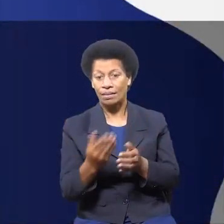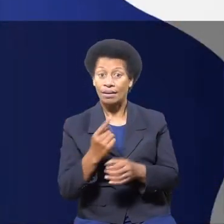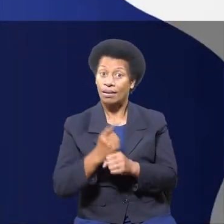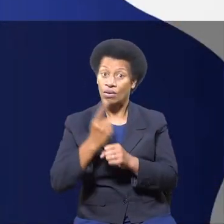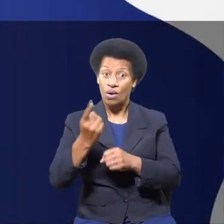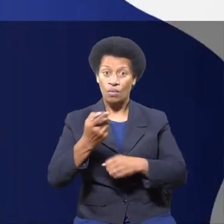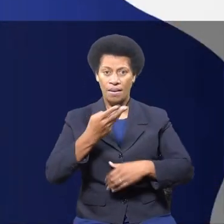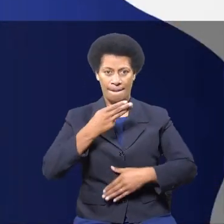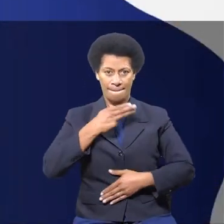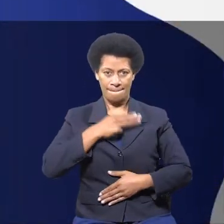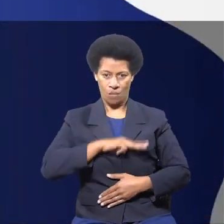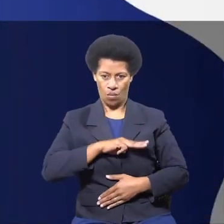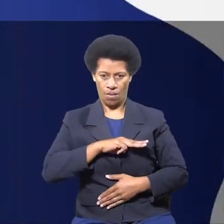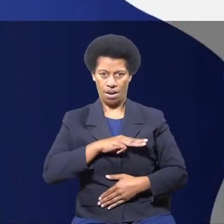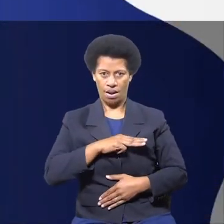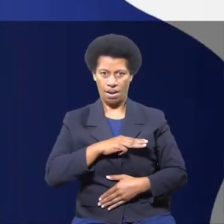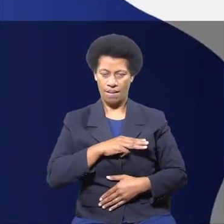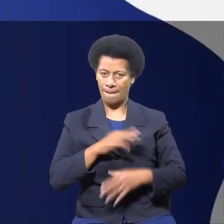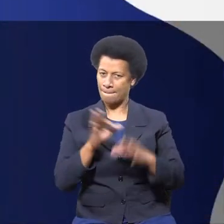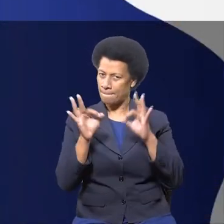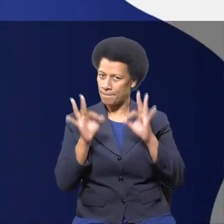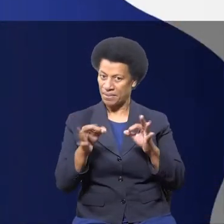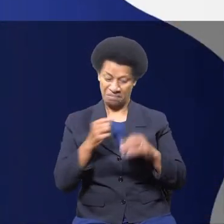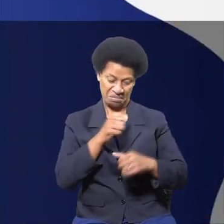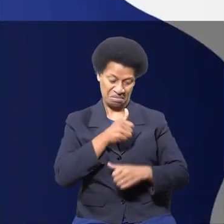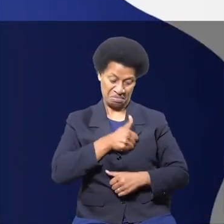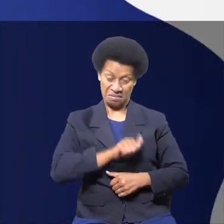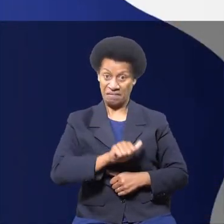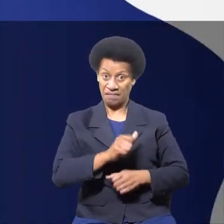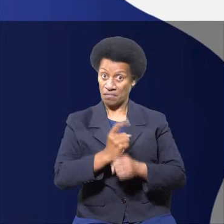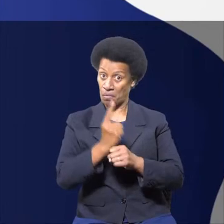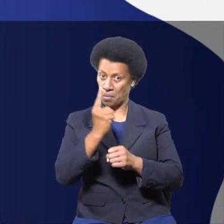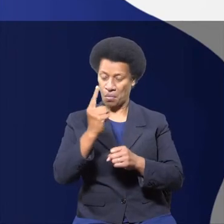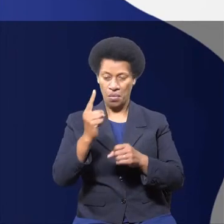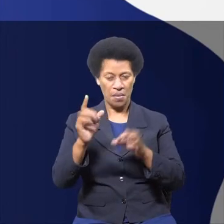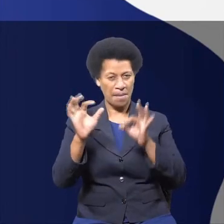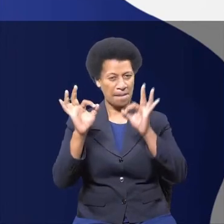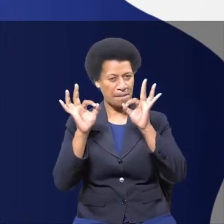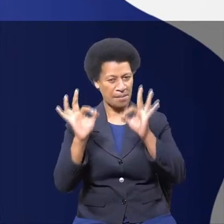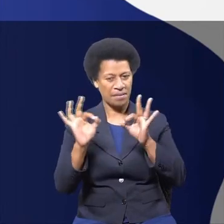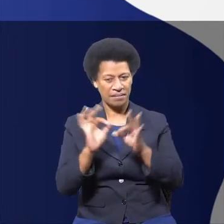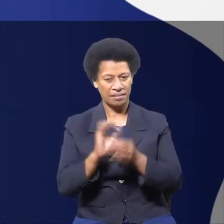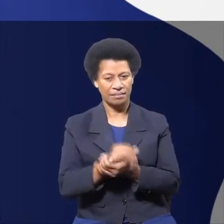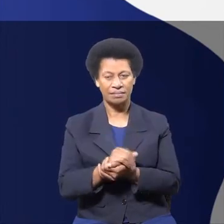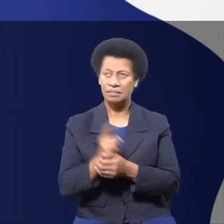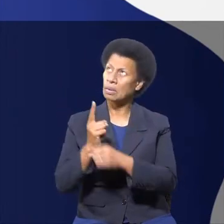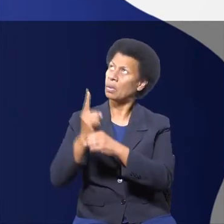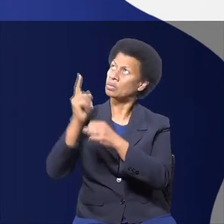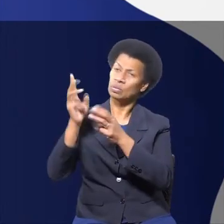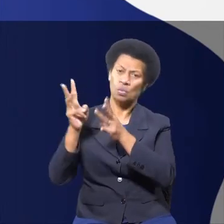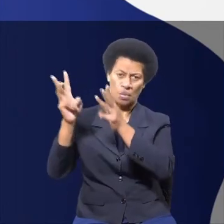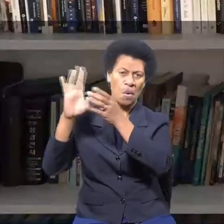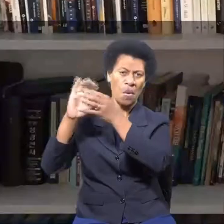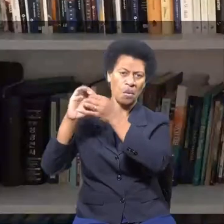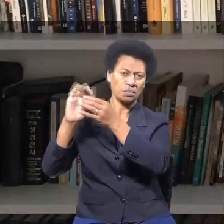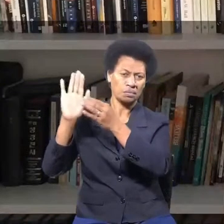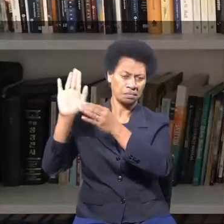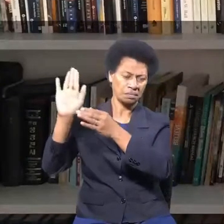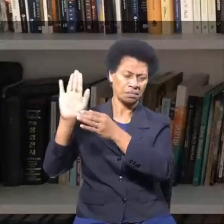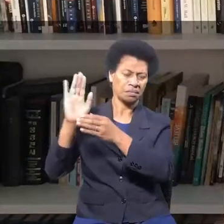perfect. In Psalm 18, verse 30, it says this: "This God, his way is